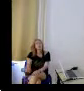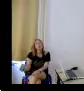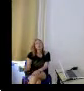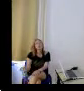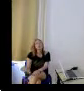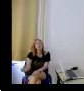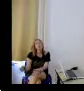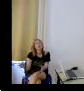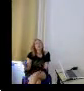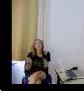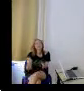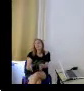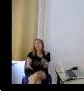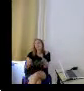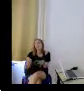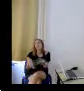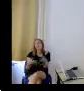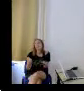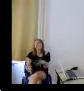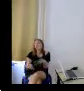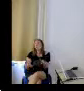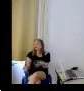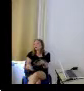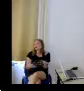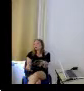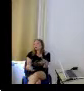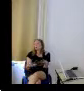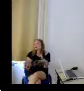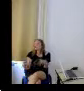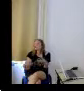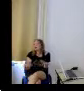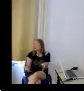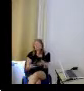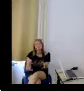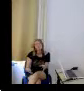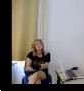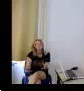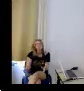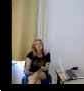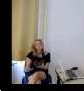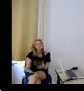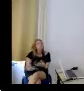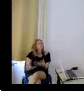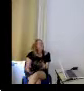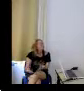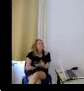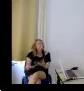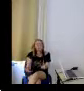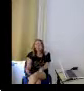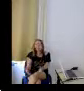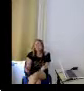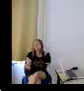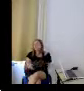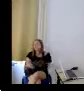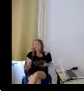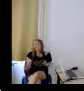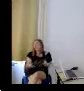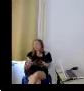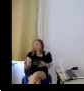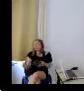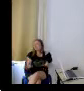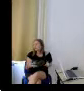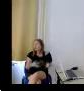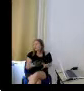you know, there the teamwork and other, you know, new methods were actually, you know, implemented. And also